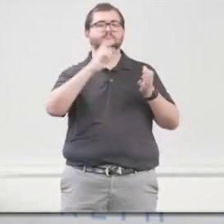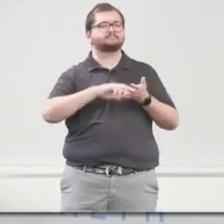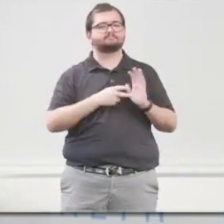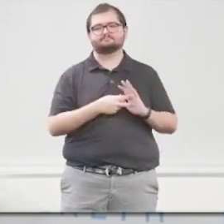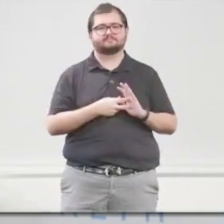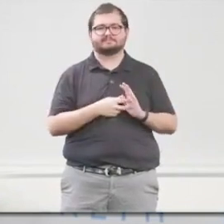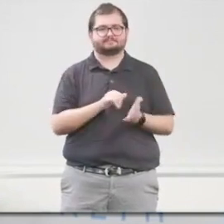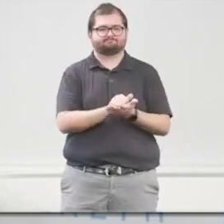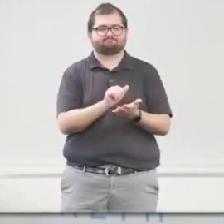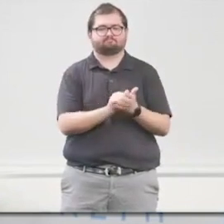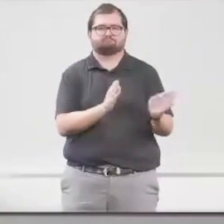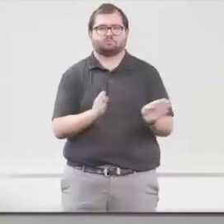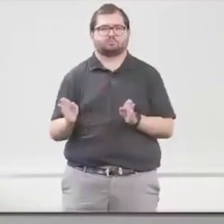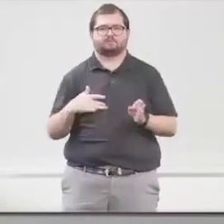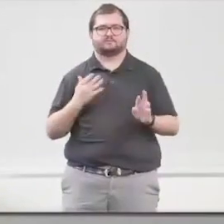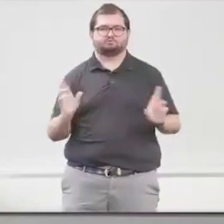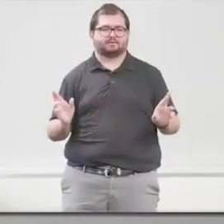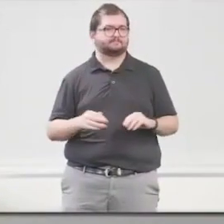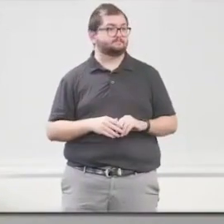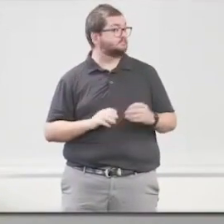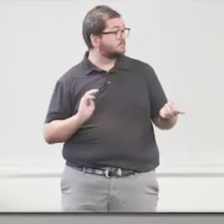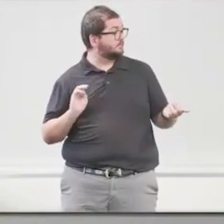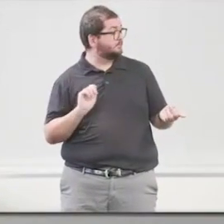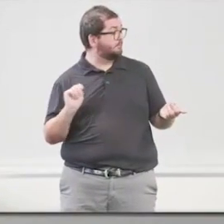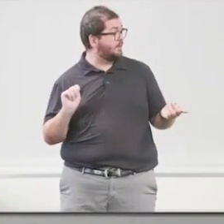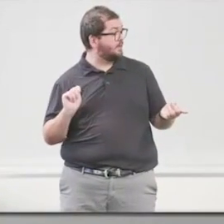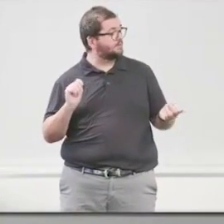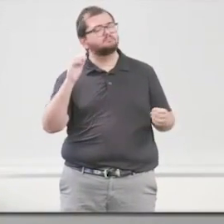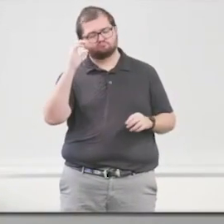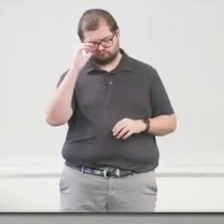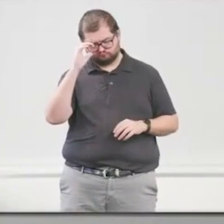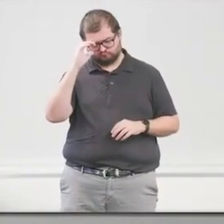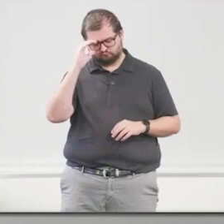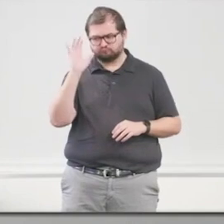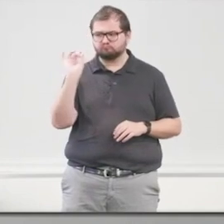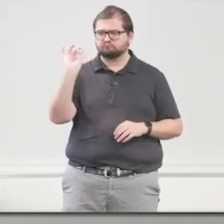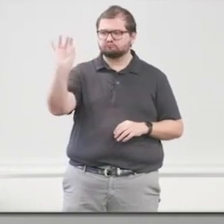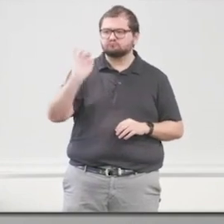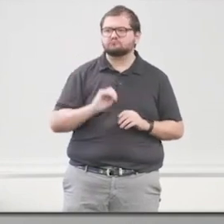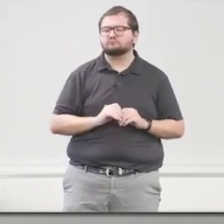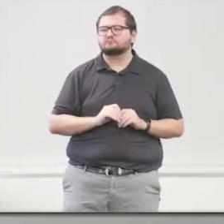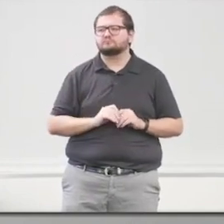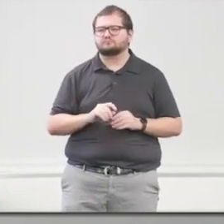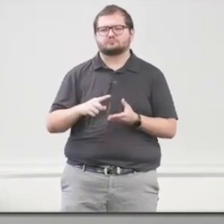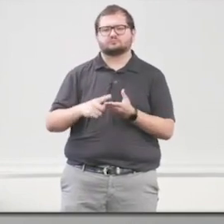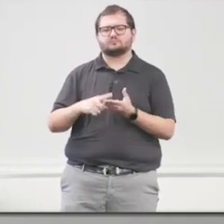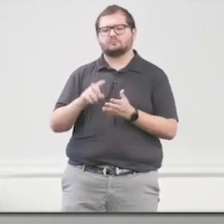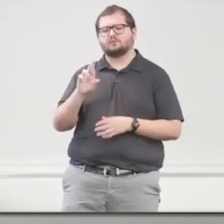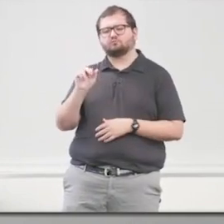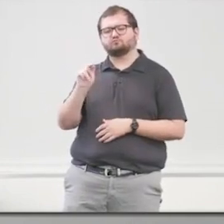prepared. Well said. Matt, did you have something? Yeah, I'll just add to talking about ransomware